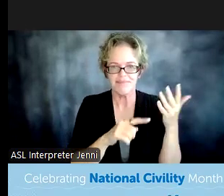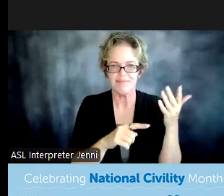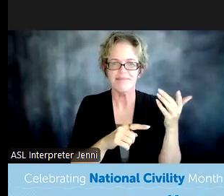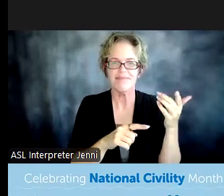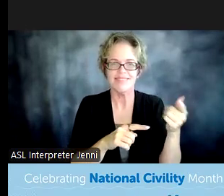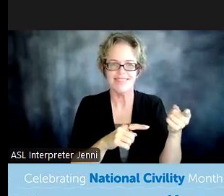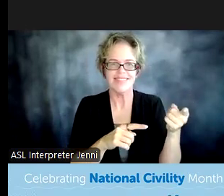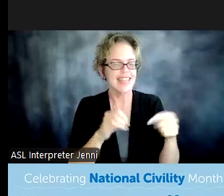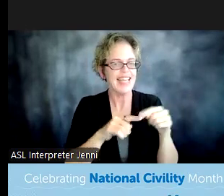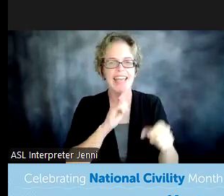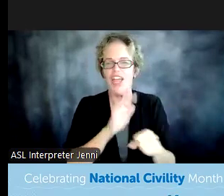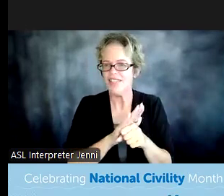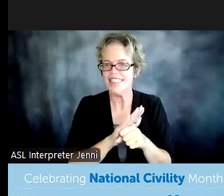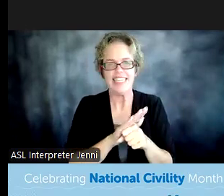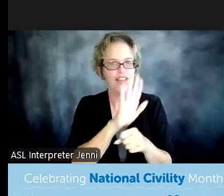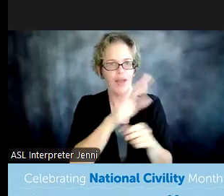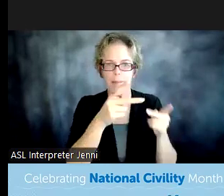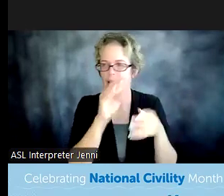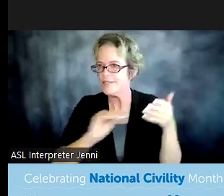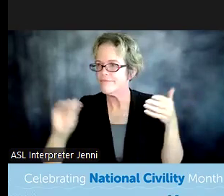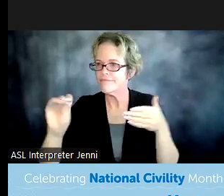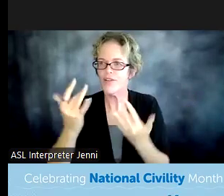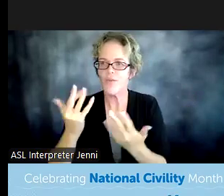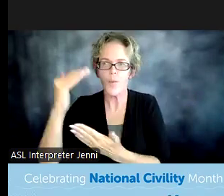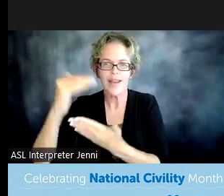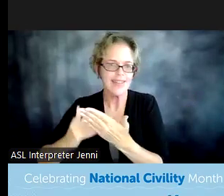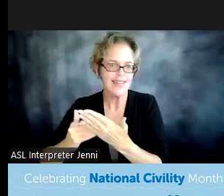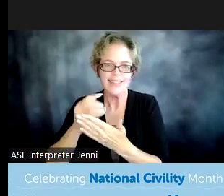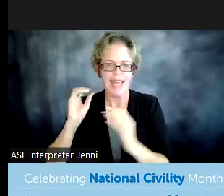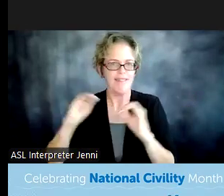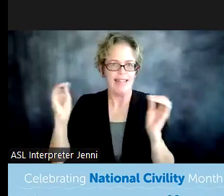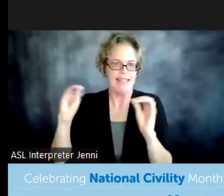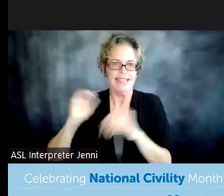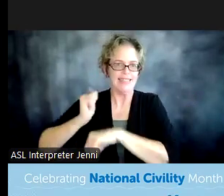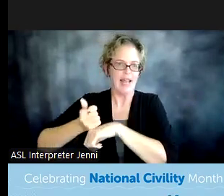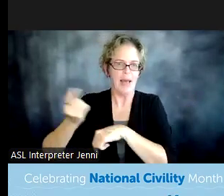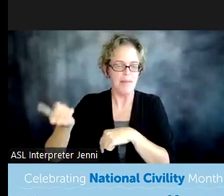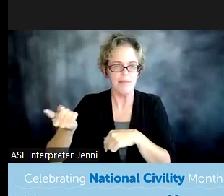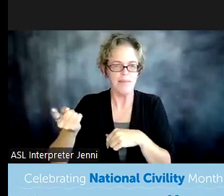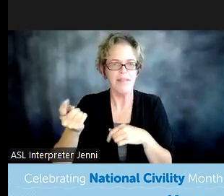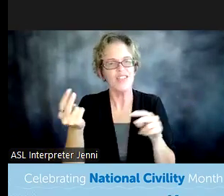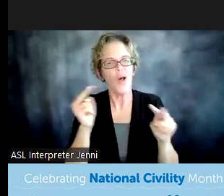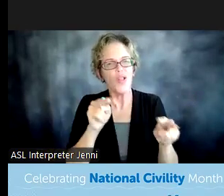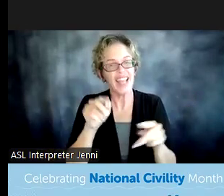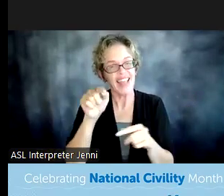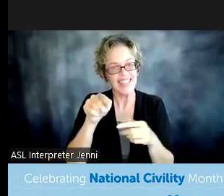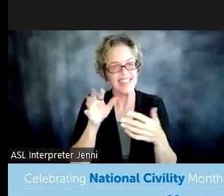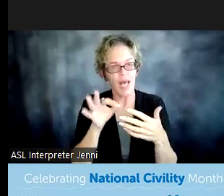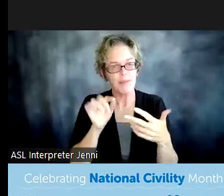serve, right? Where basically kind of the luck of the draw, you signed on at the right time. So we were looking at this option as potentially